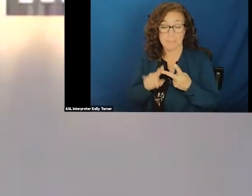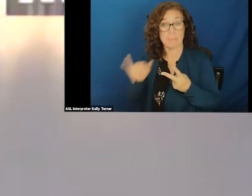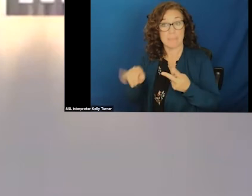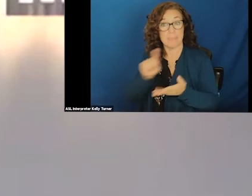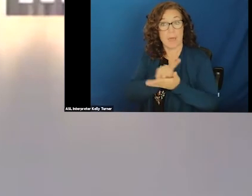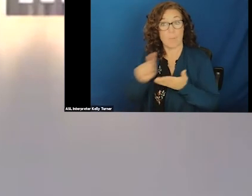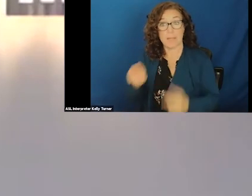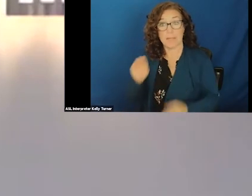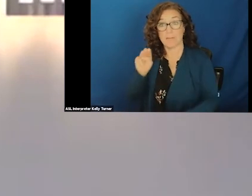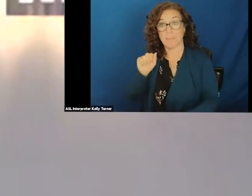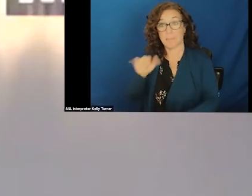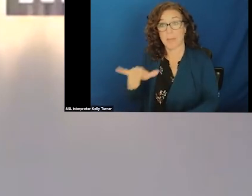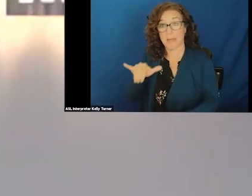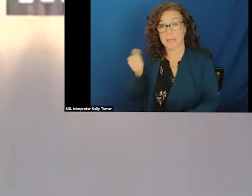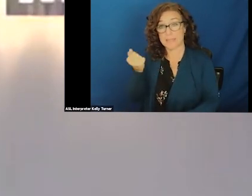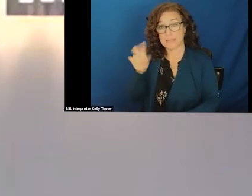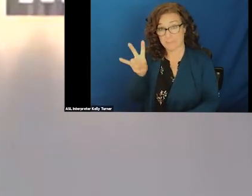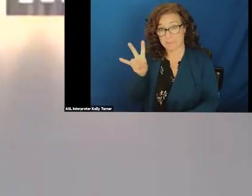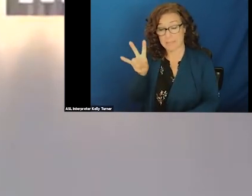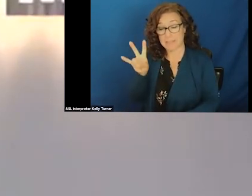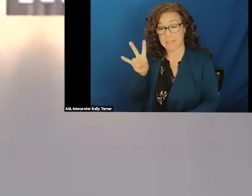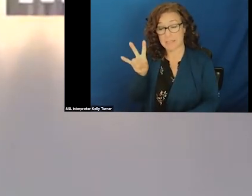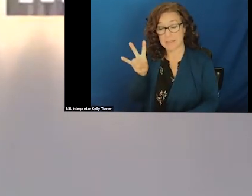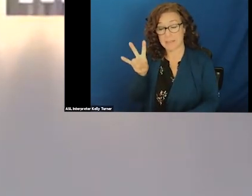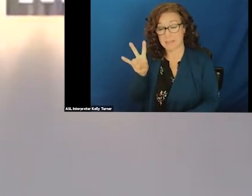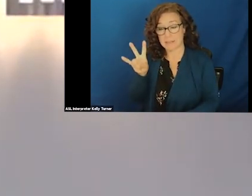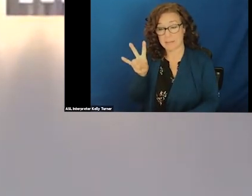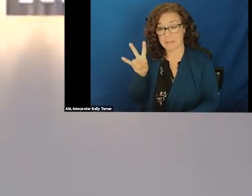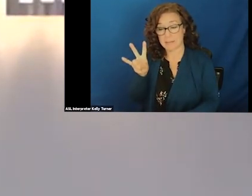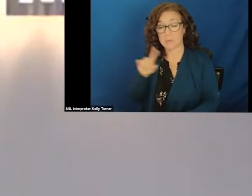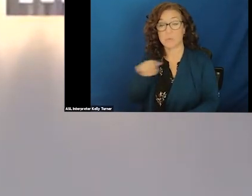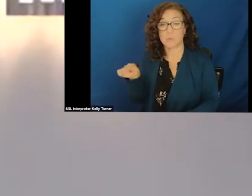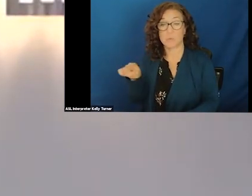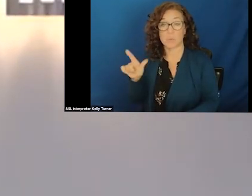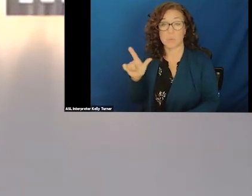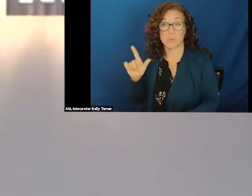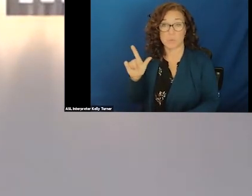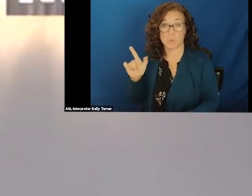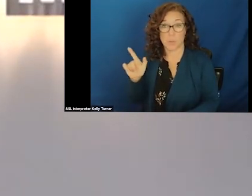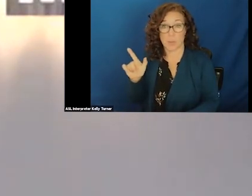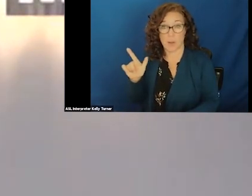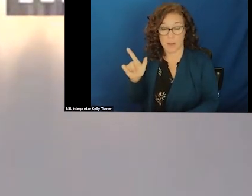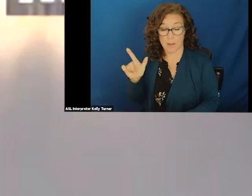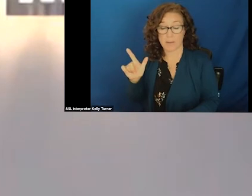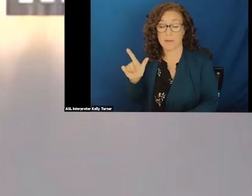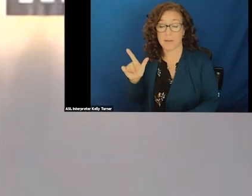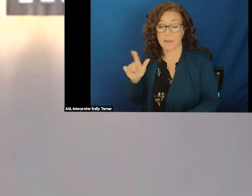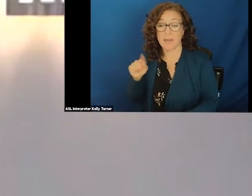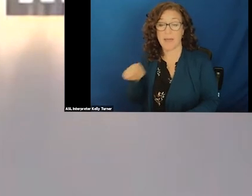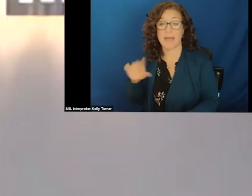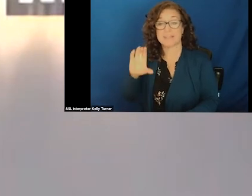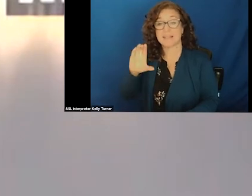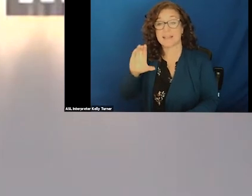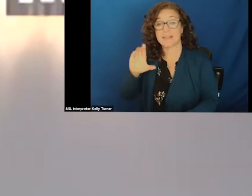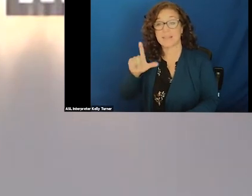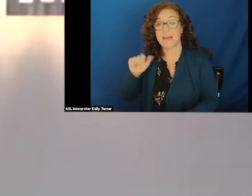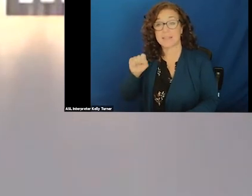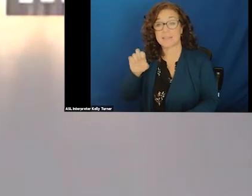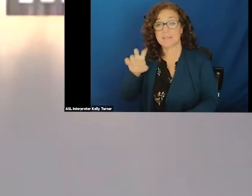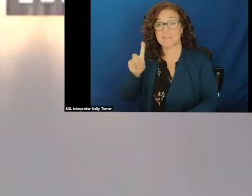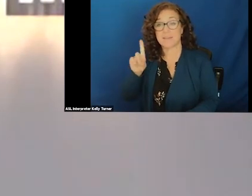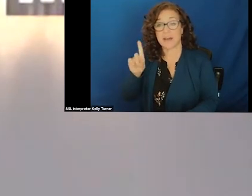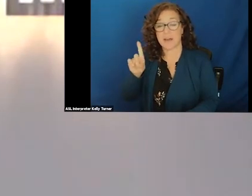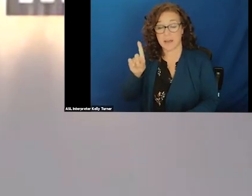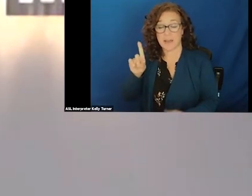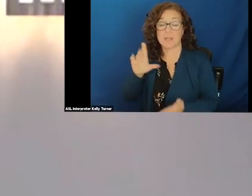2021 as Classified School Employee Week in the Santa Barbara Unified School District. Therefore, be it resolved that the Santa Barbara